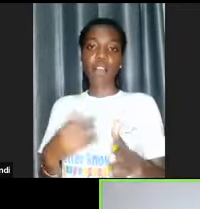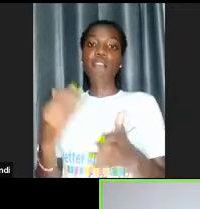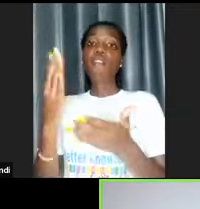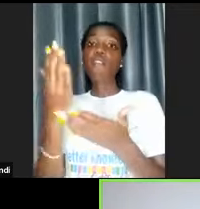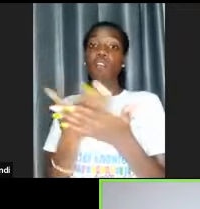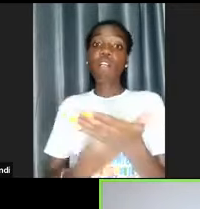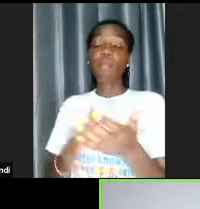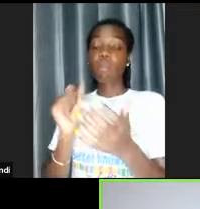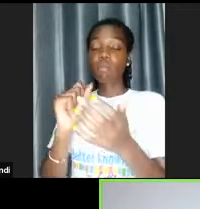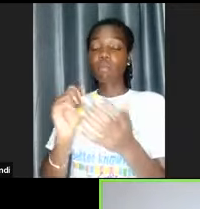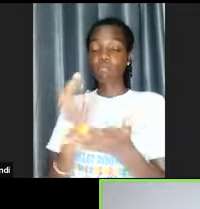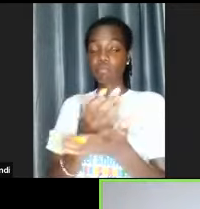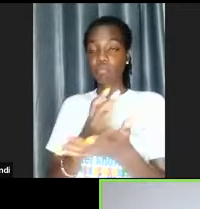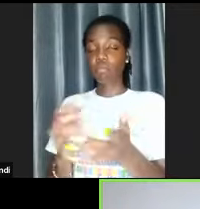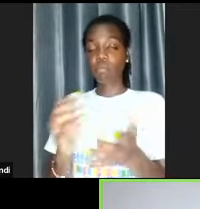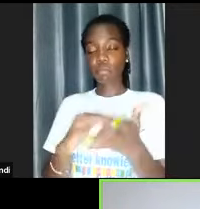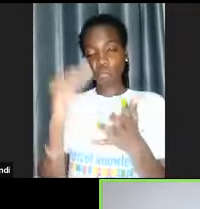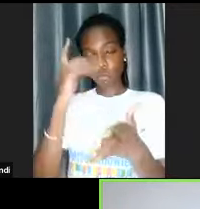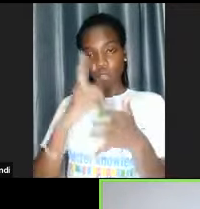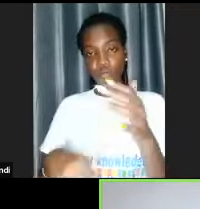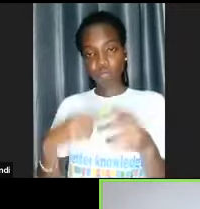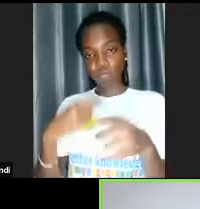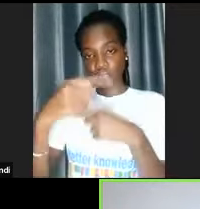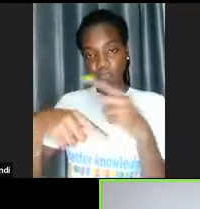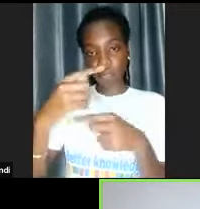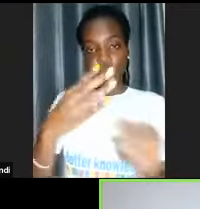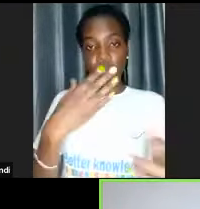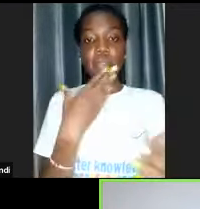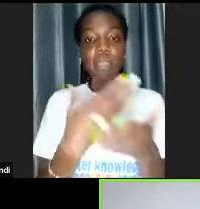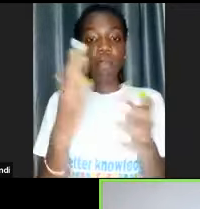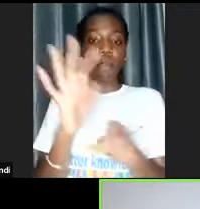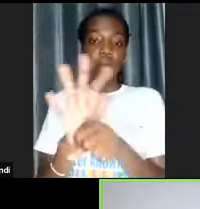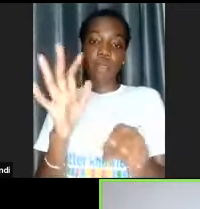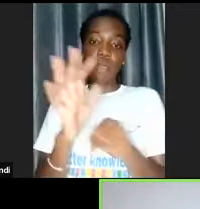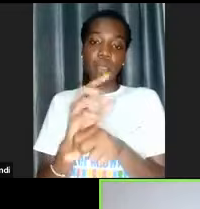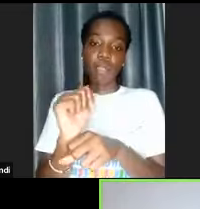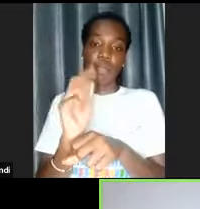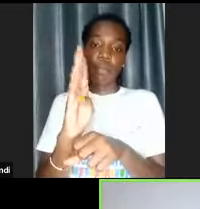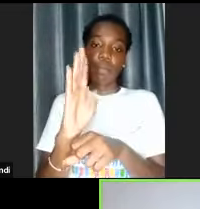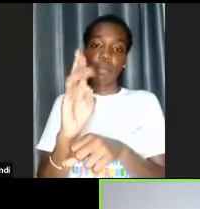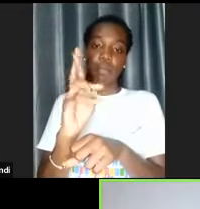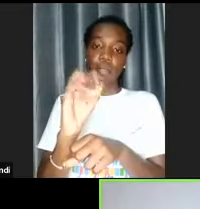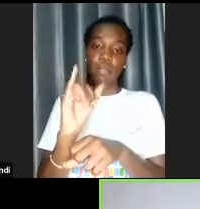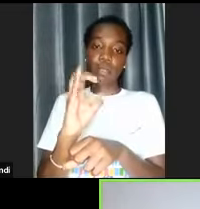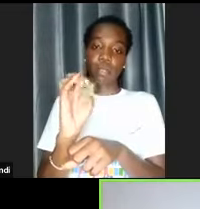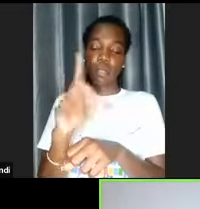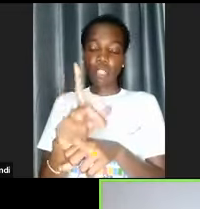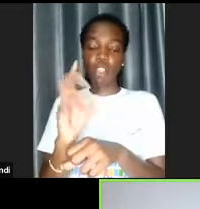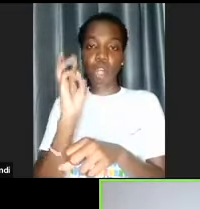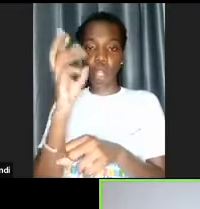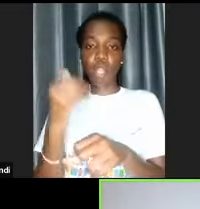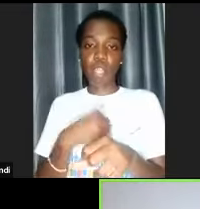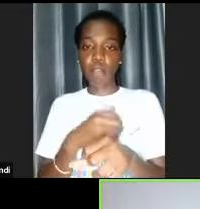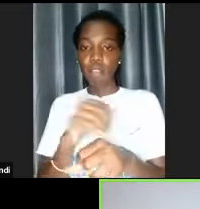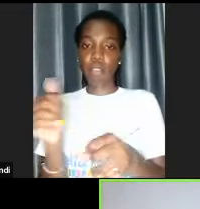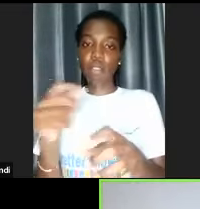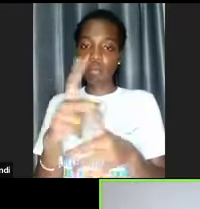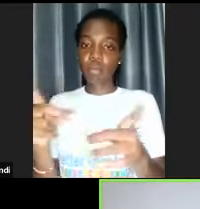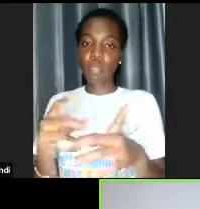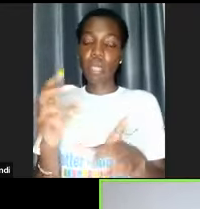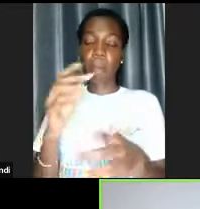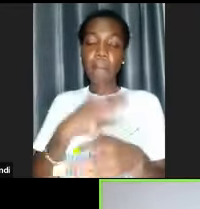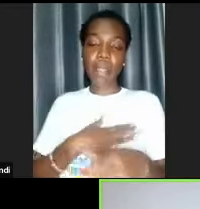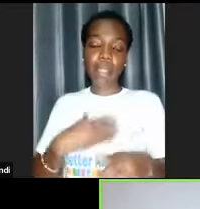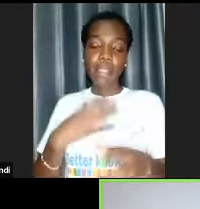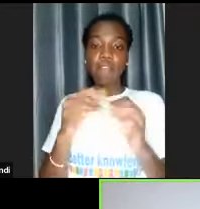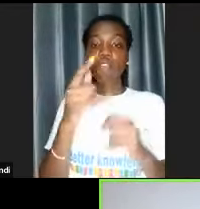about what's happening. So thank you so much, guys. Gabriel, I think we need to have another session, but please, guys, if you want to discover your